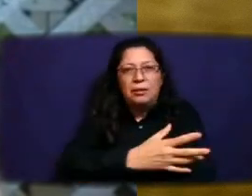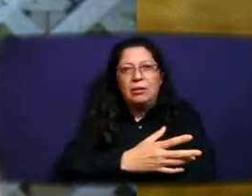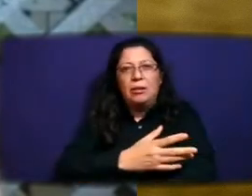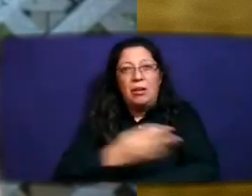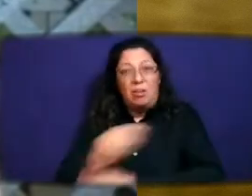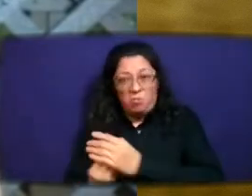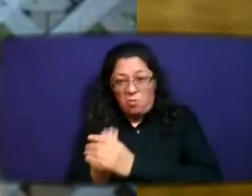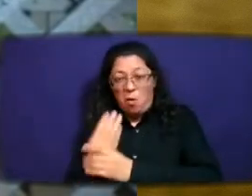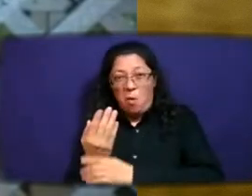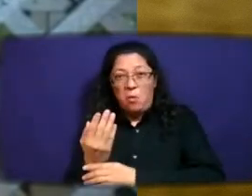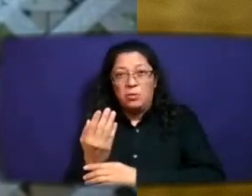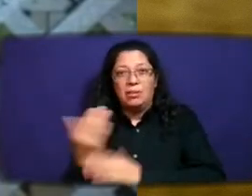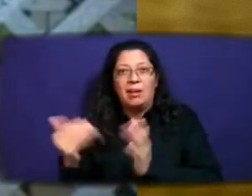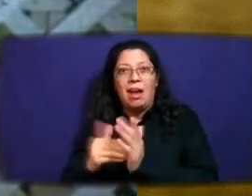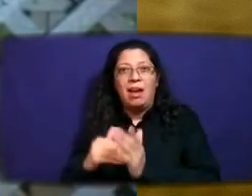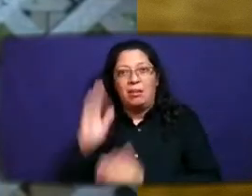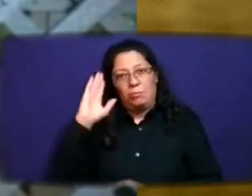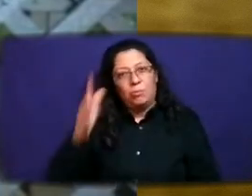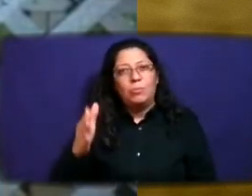grows back.